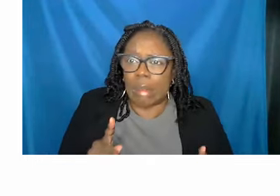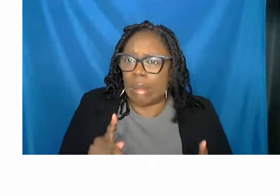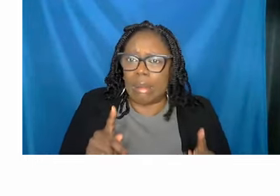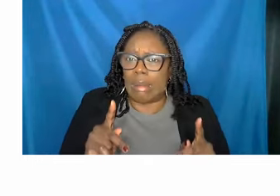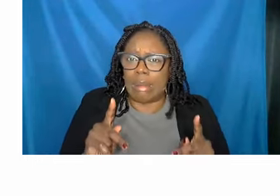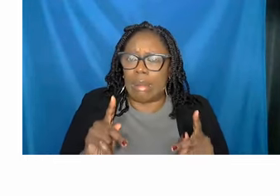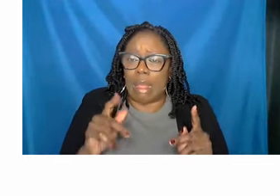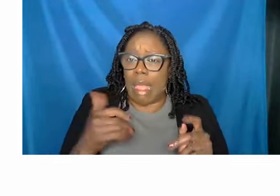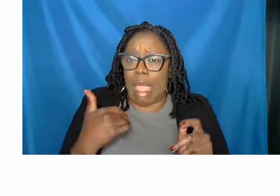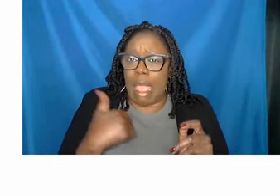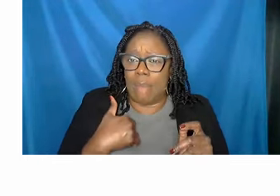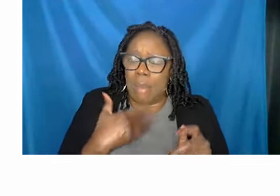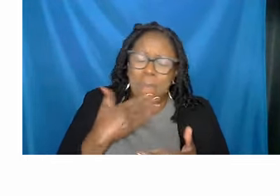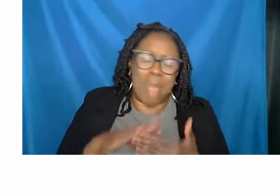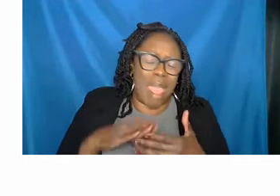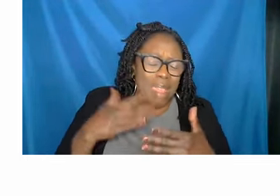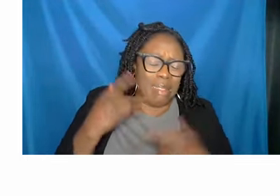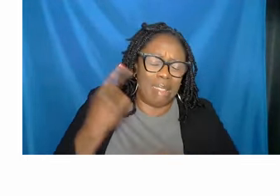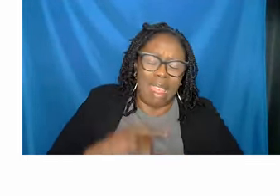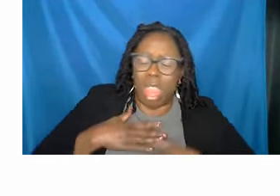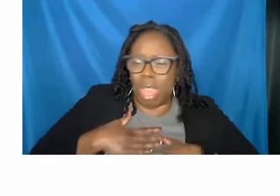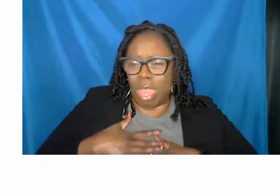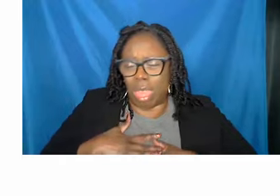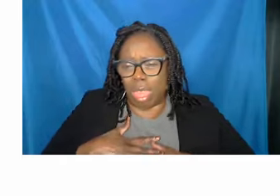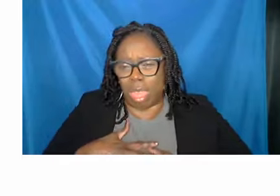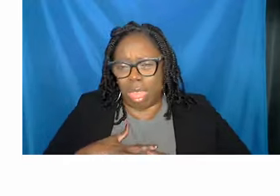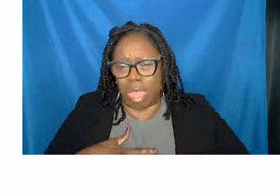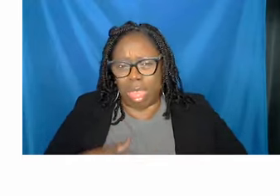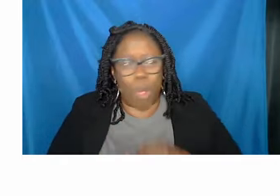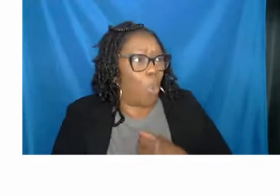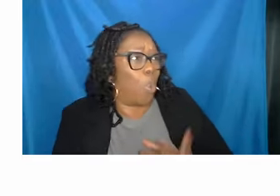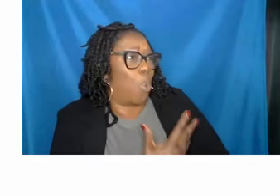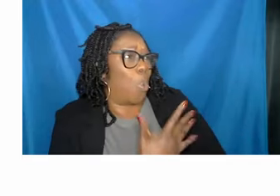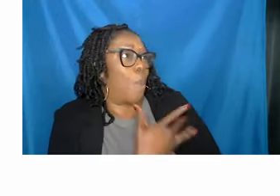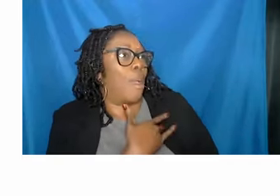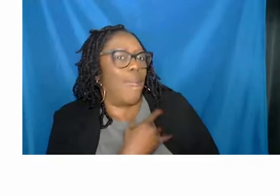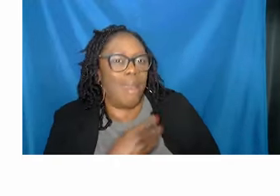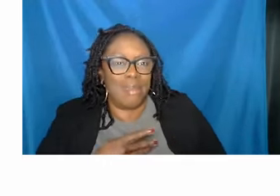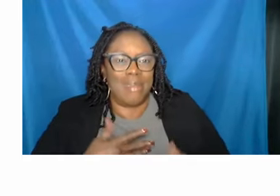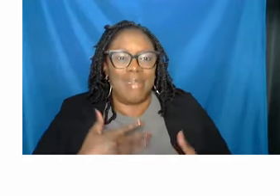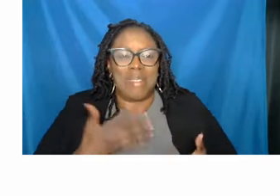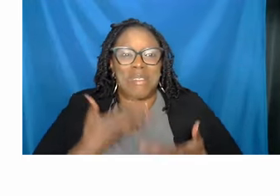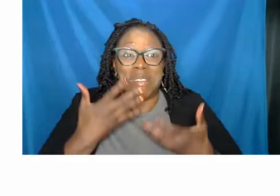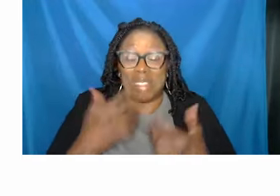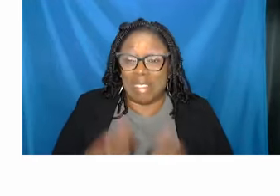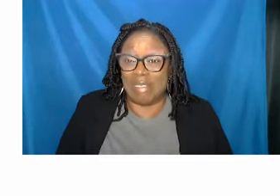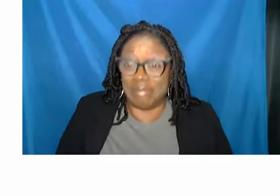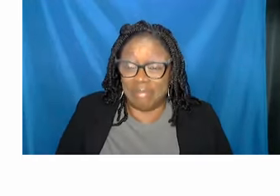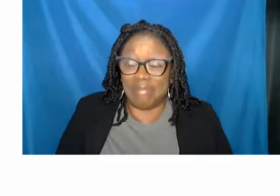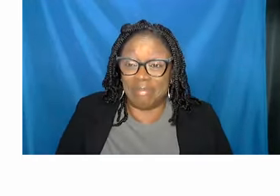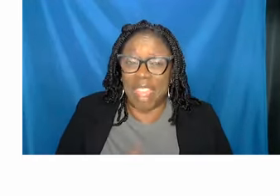particularly good day. Thank you, Vivian. So what is that caring relationship like? So